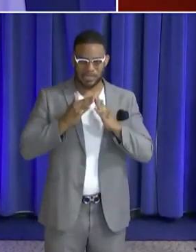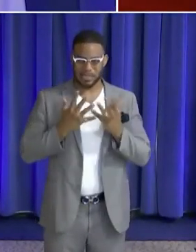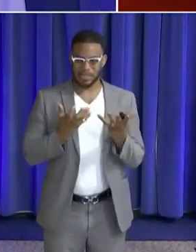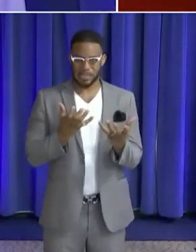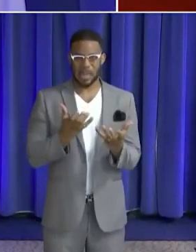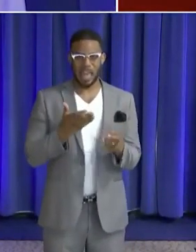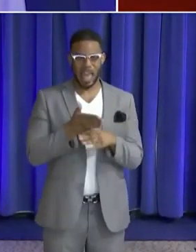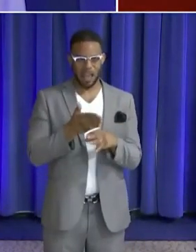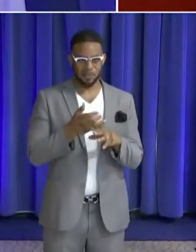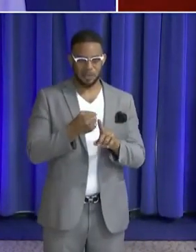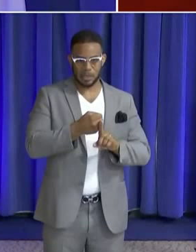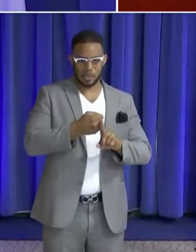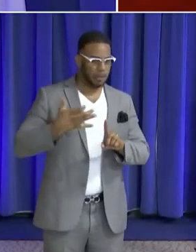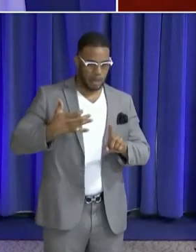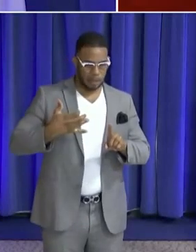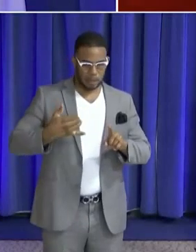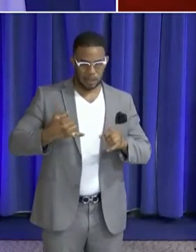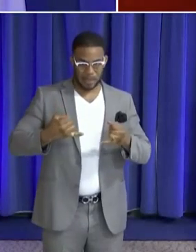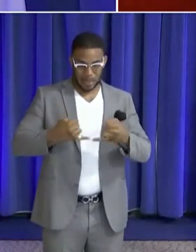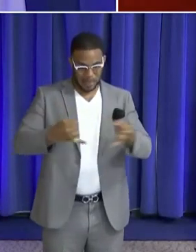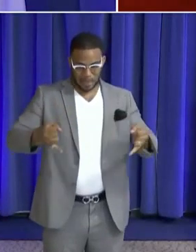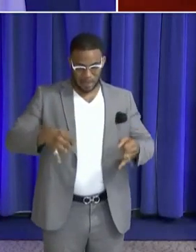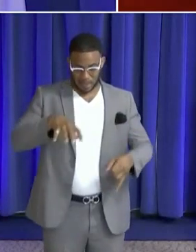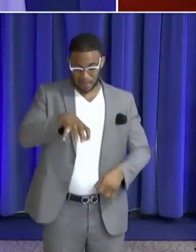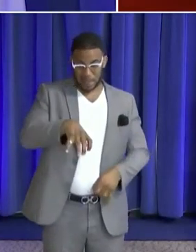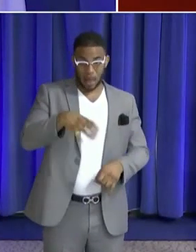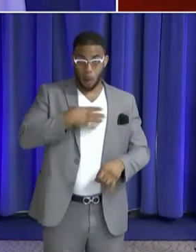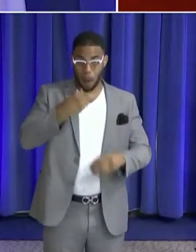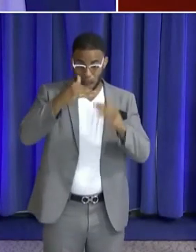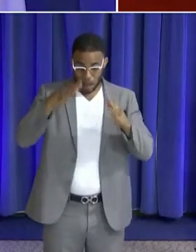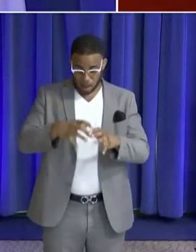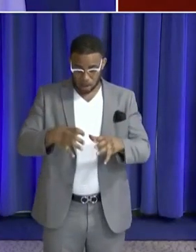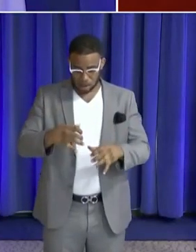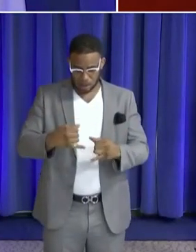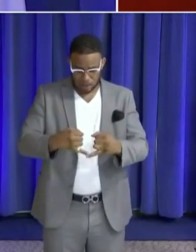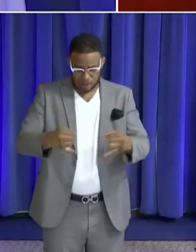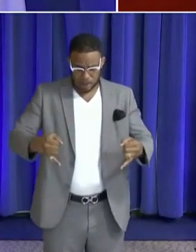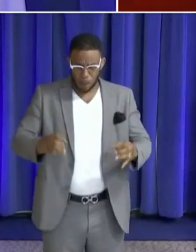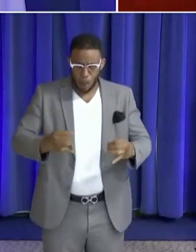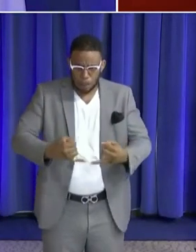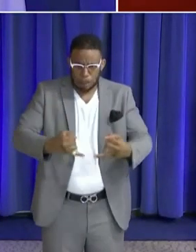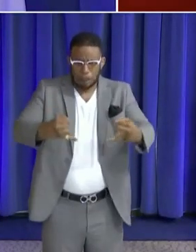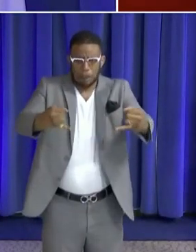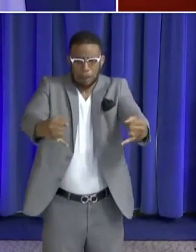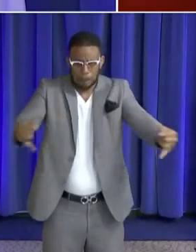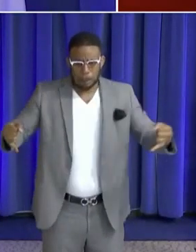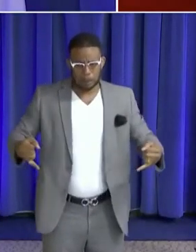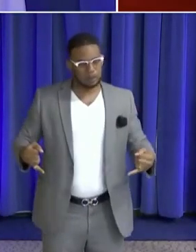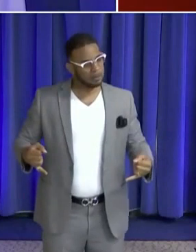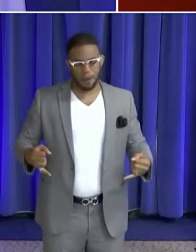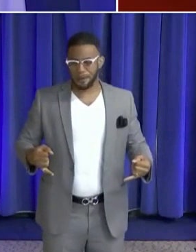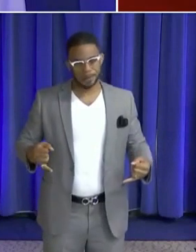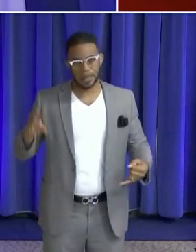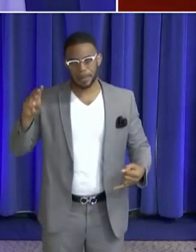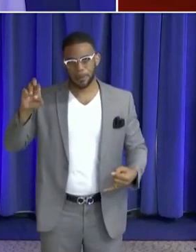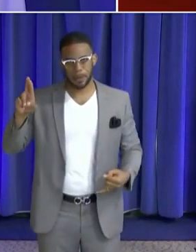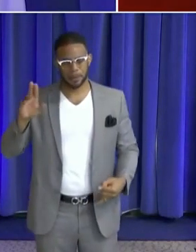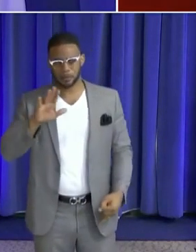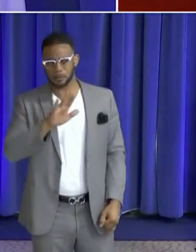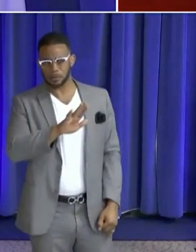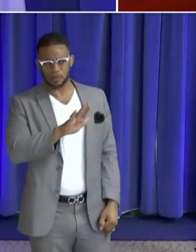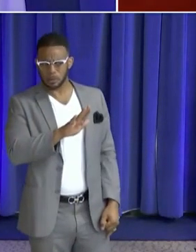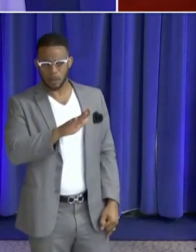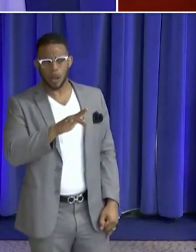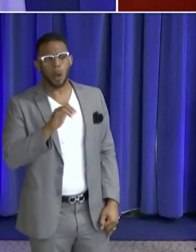they expanded their footprint into DC streets, there was a strong desire by the mayor to have them